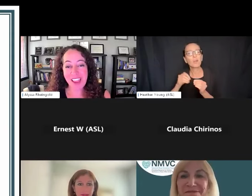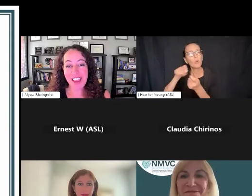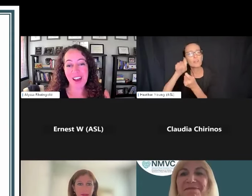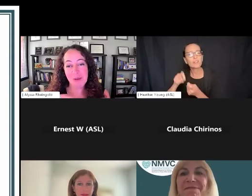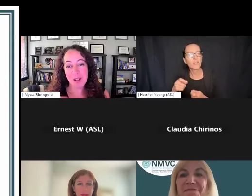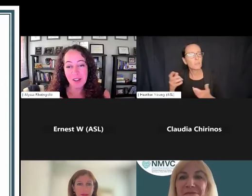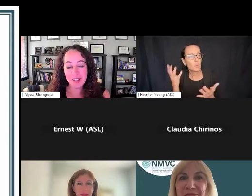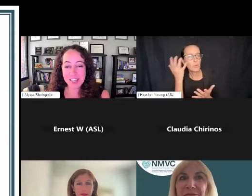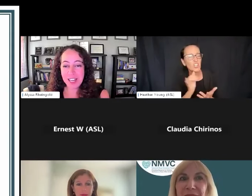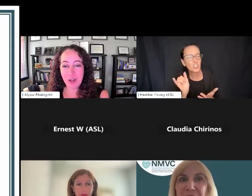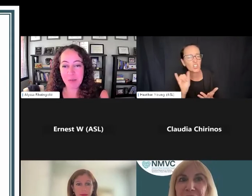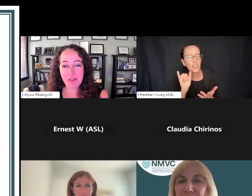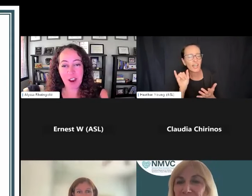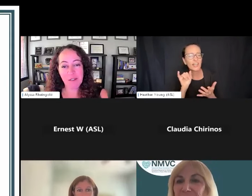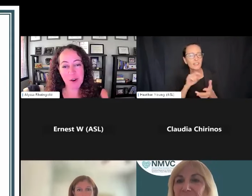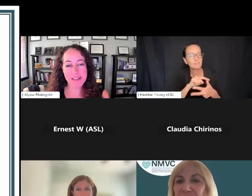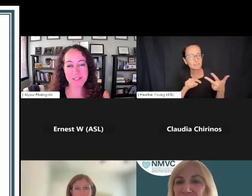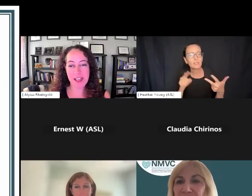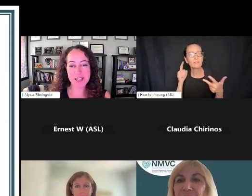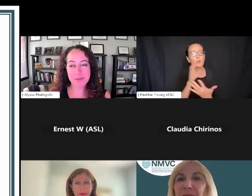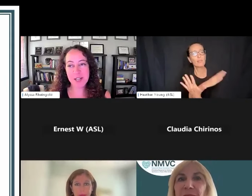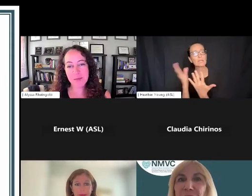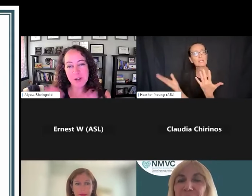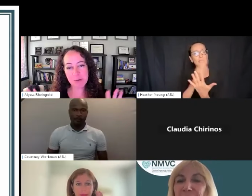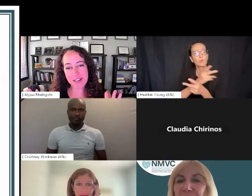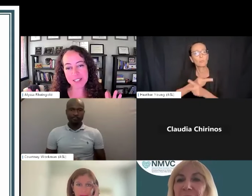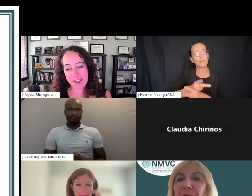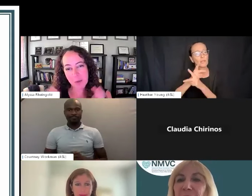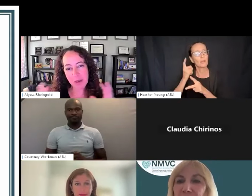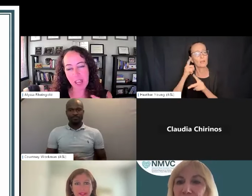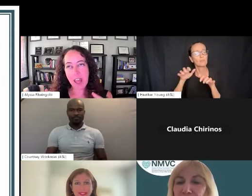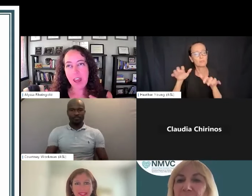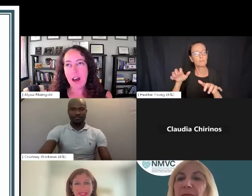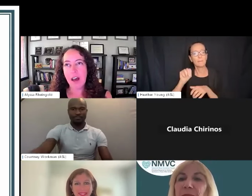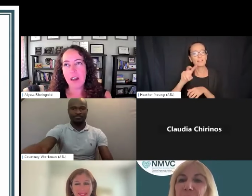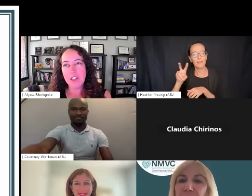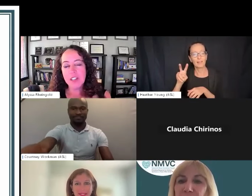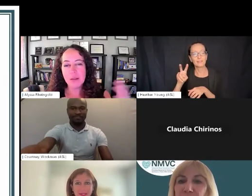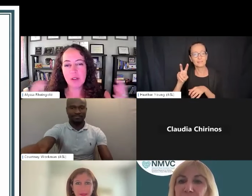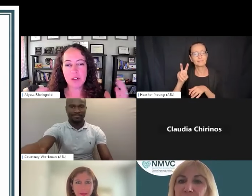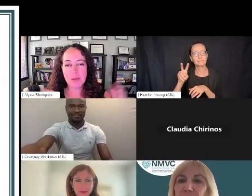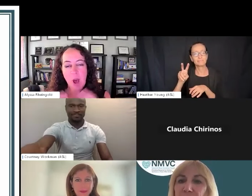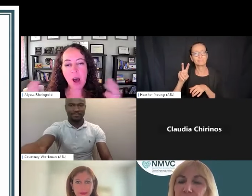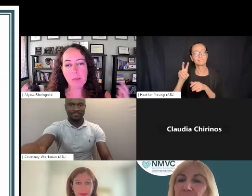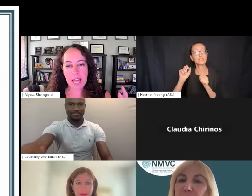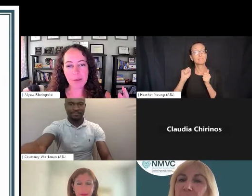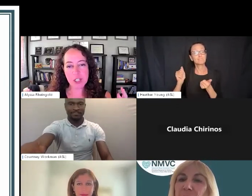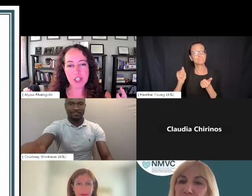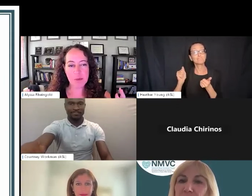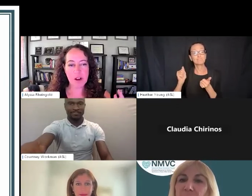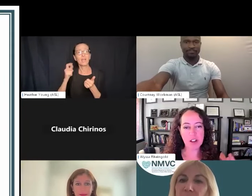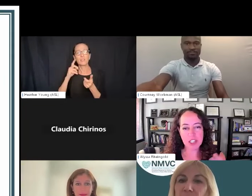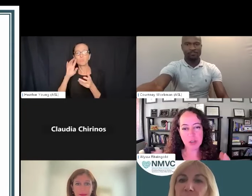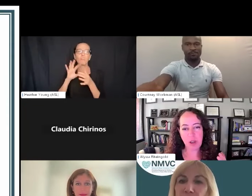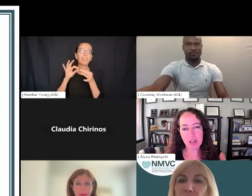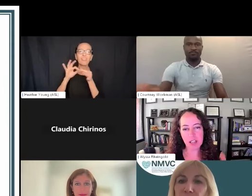might look like along the continuum of care for mass violence. But I just wanted to set everybody on just some of those common language